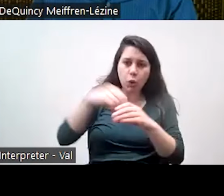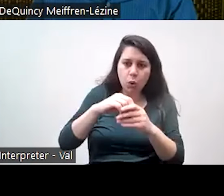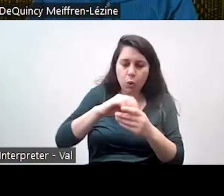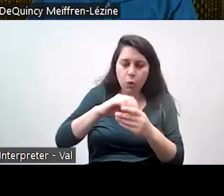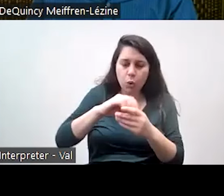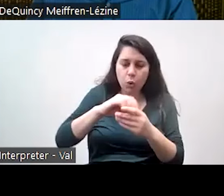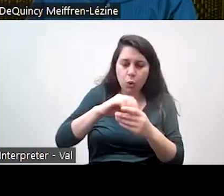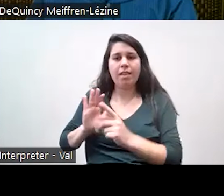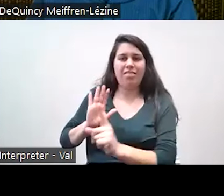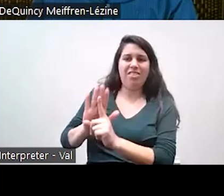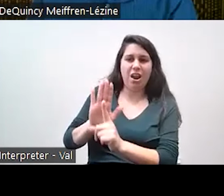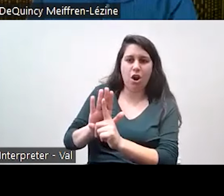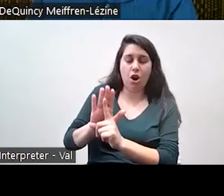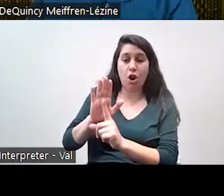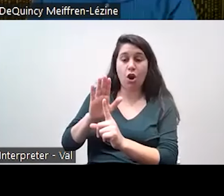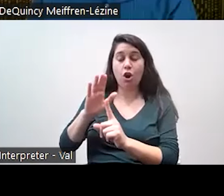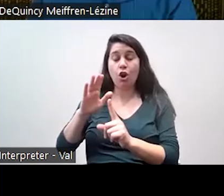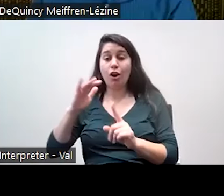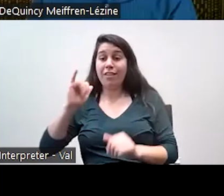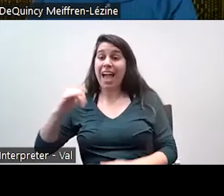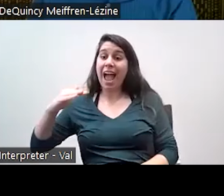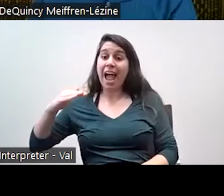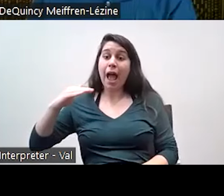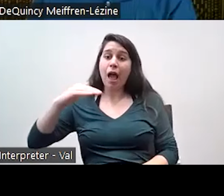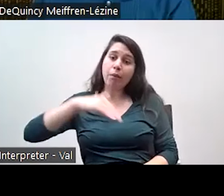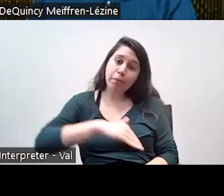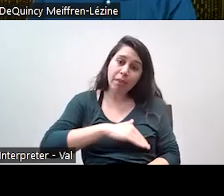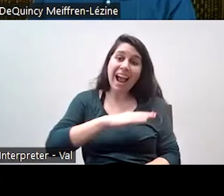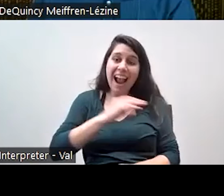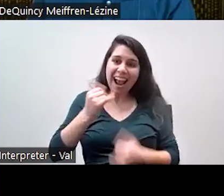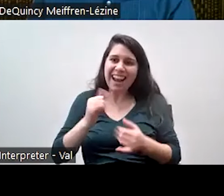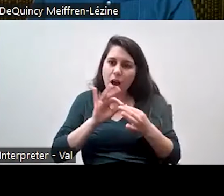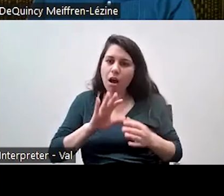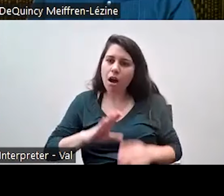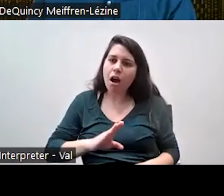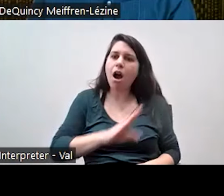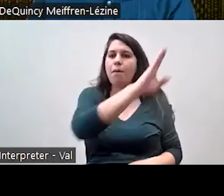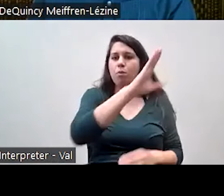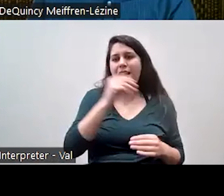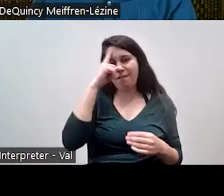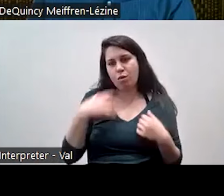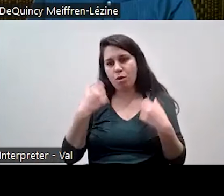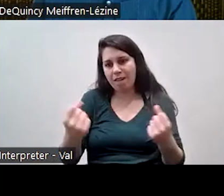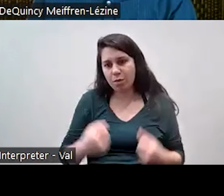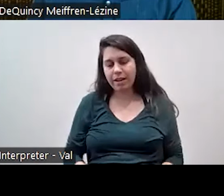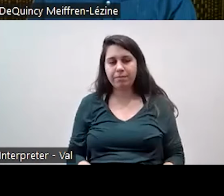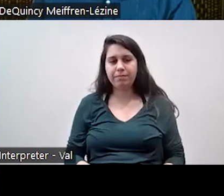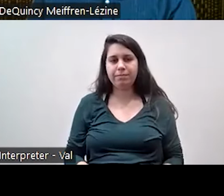their downward trajectory as well as their upward trajectory towards recovery.